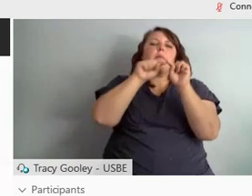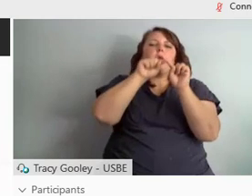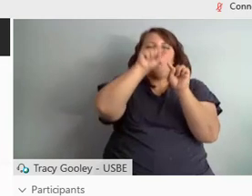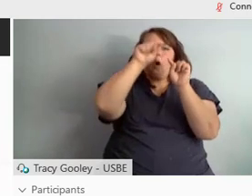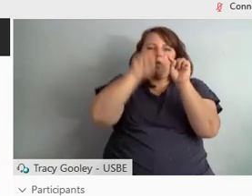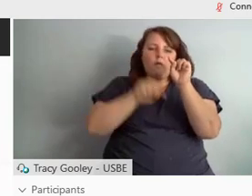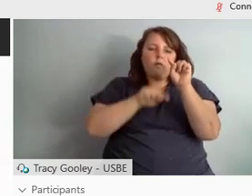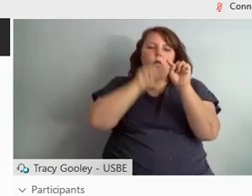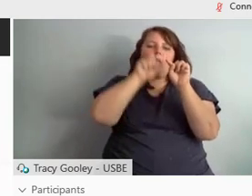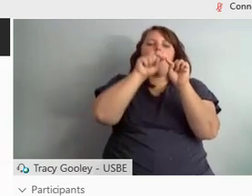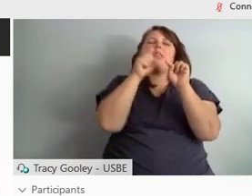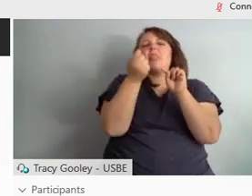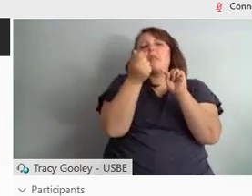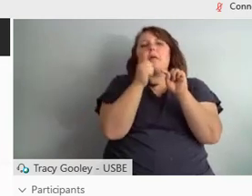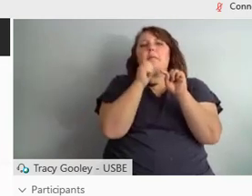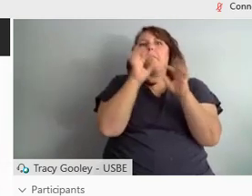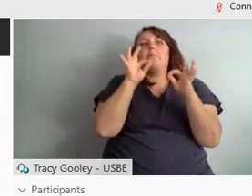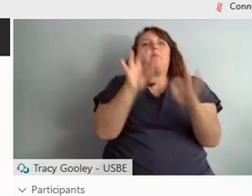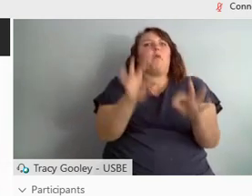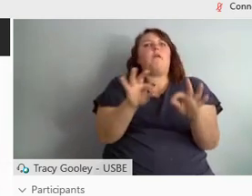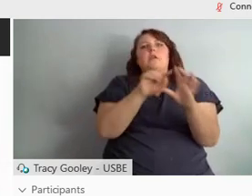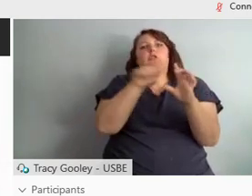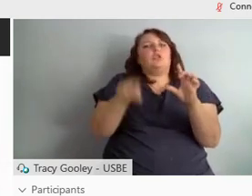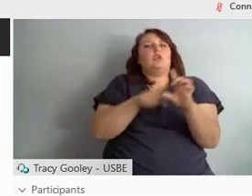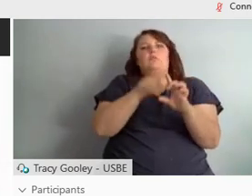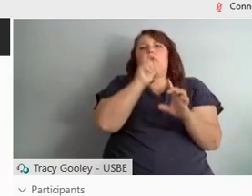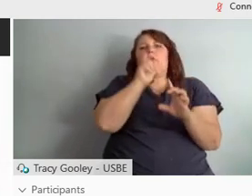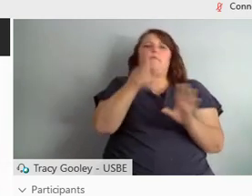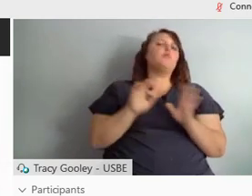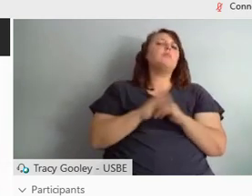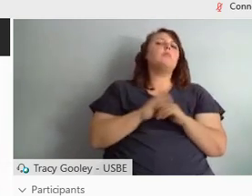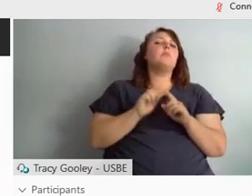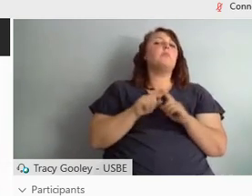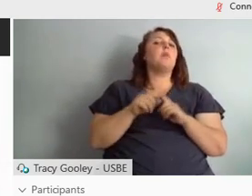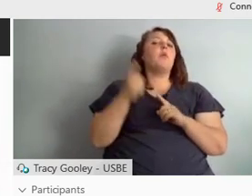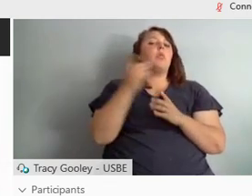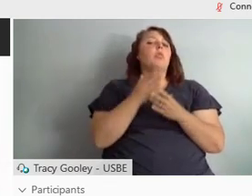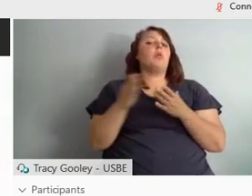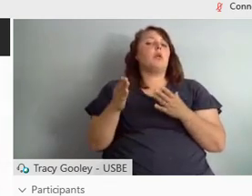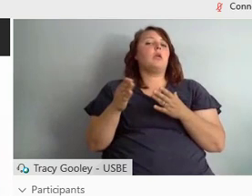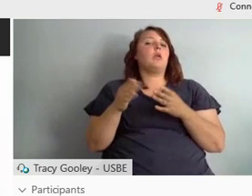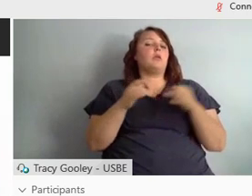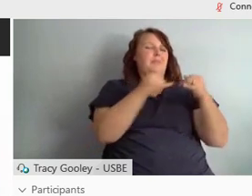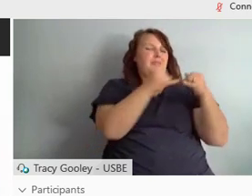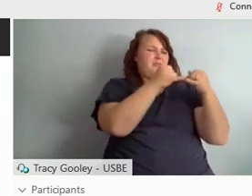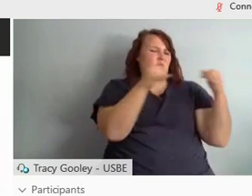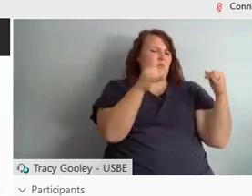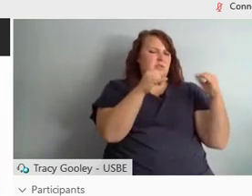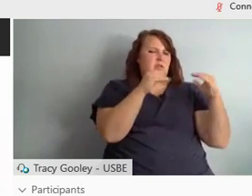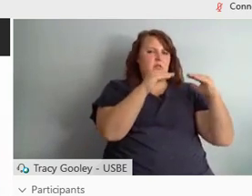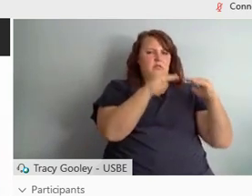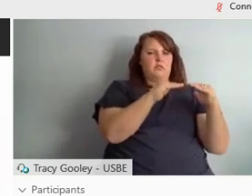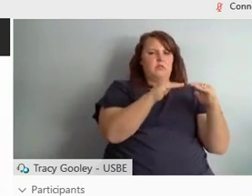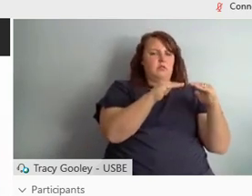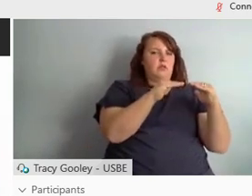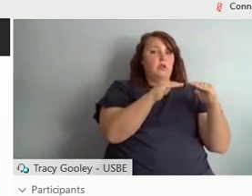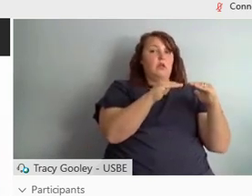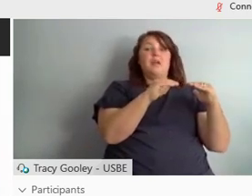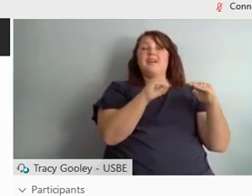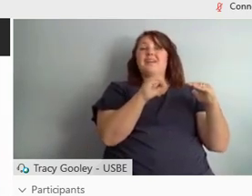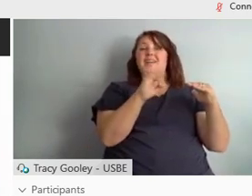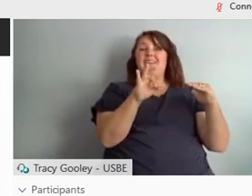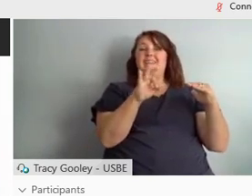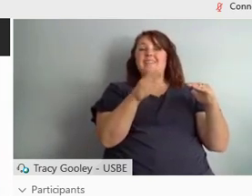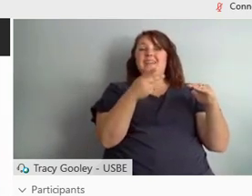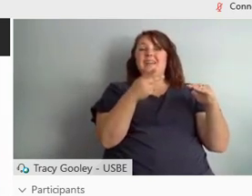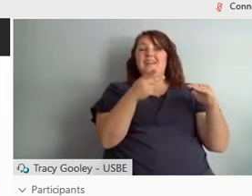to be a perfect circle. The one thing to note about the horizontal lines, if the student takes their pencil